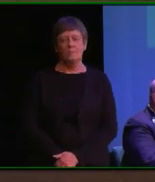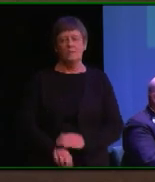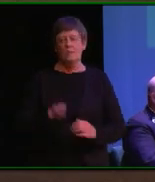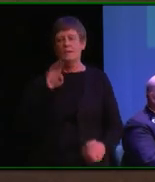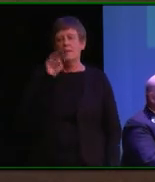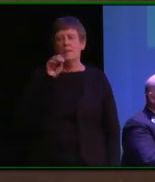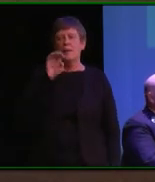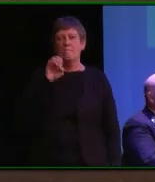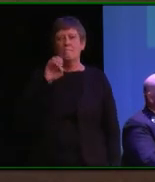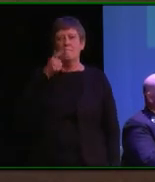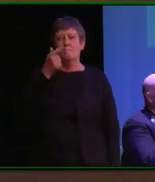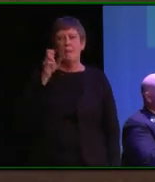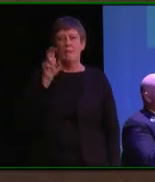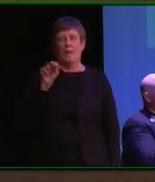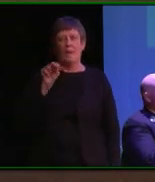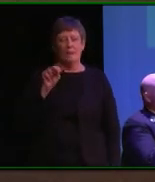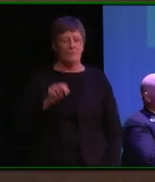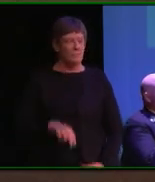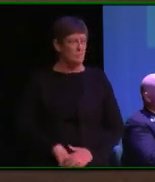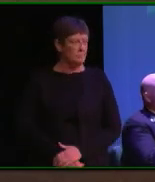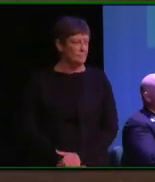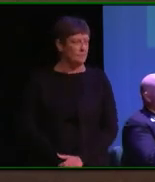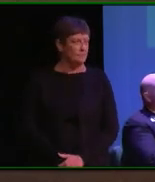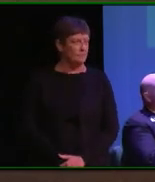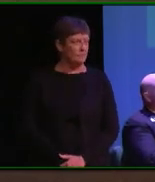Megan Rose.